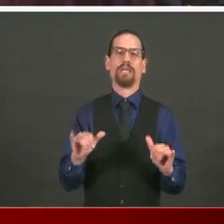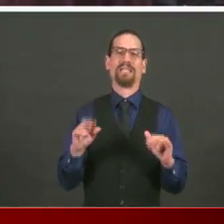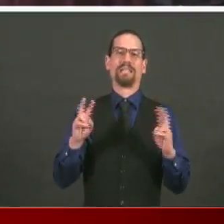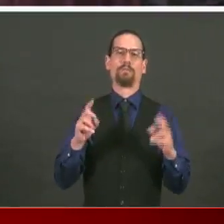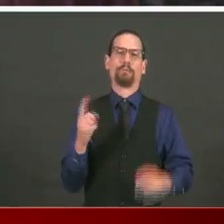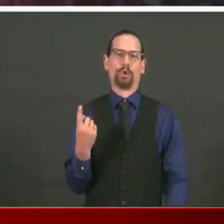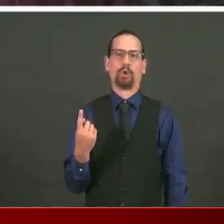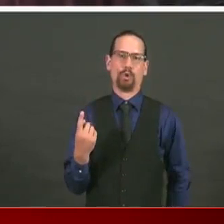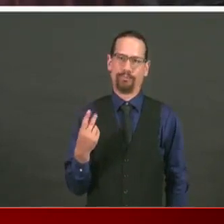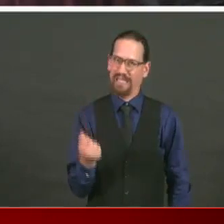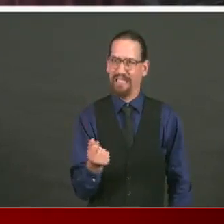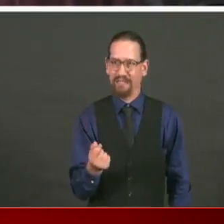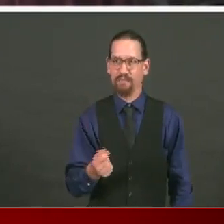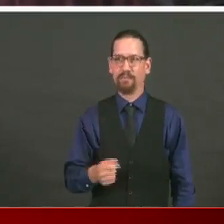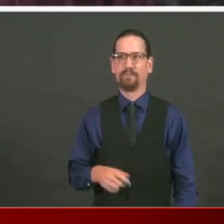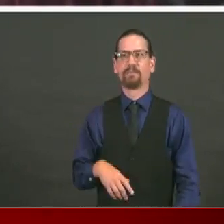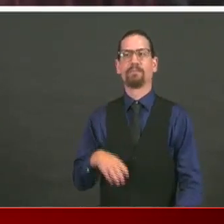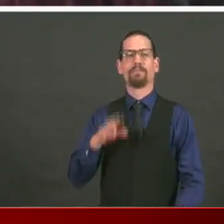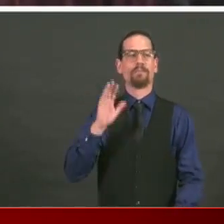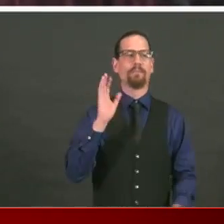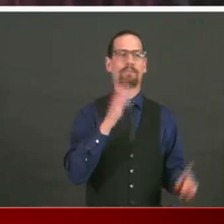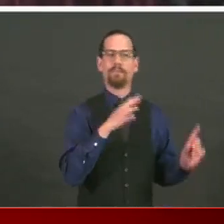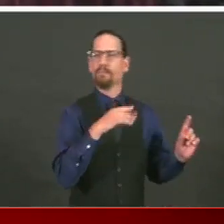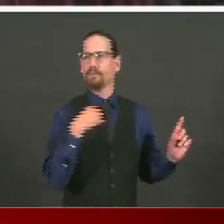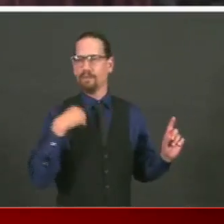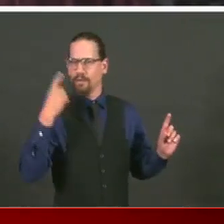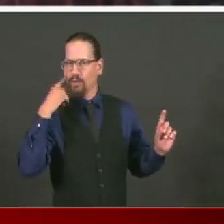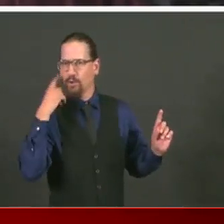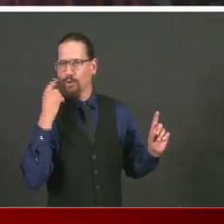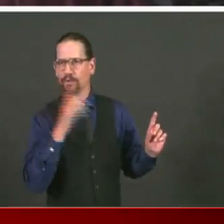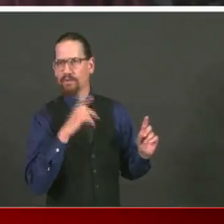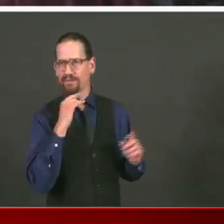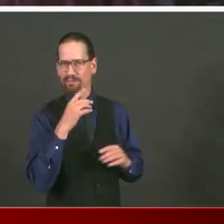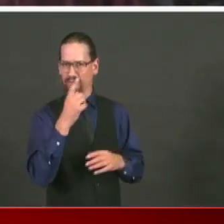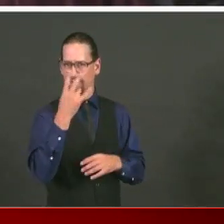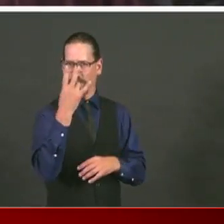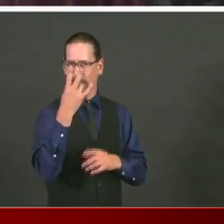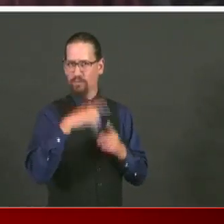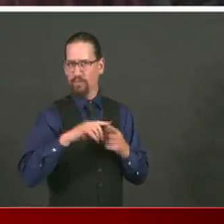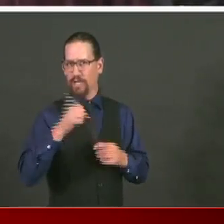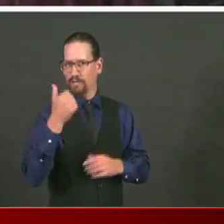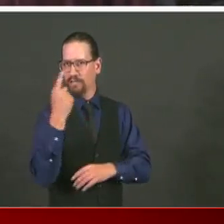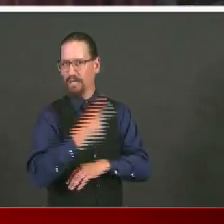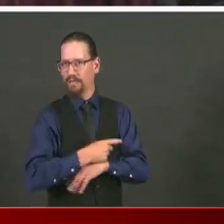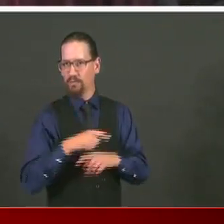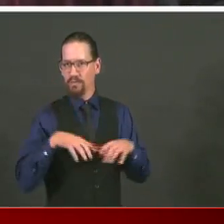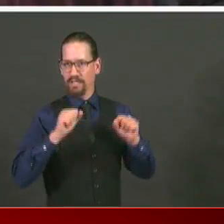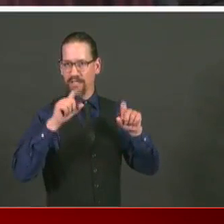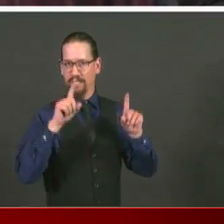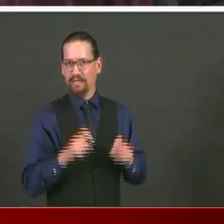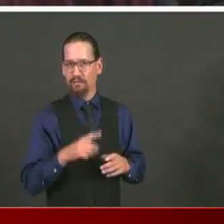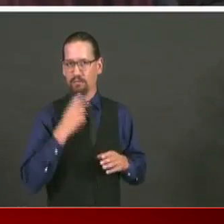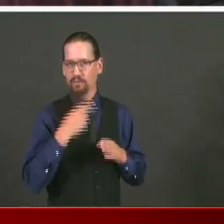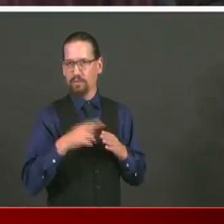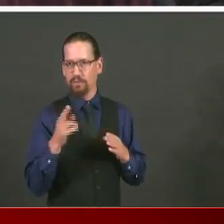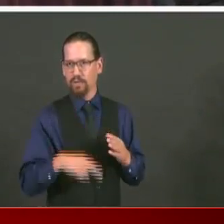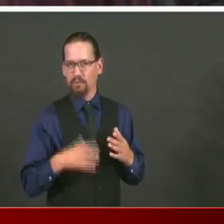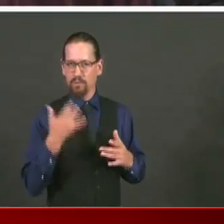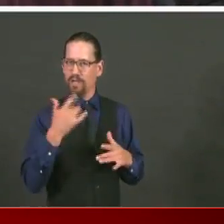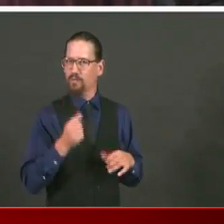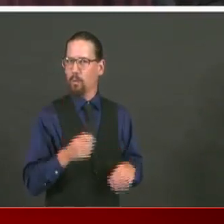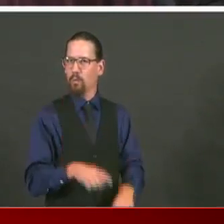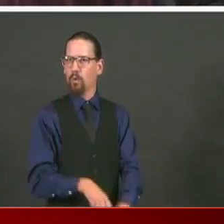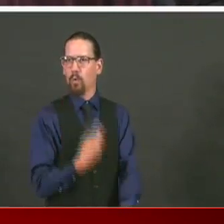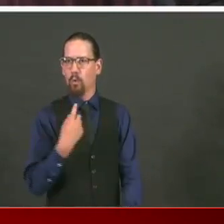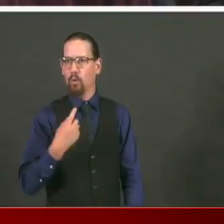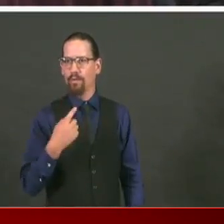a week, 10 days to get their test results. Can you speak to that? And is there a backlog on the testing? And has the rapid testing, I know